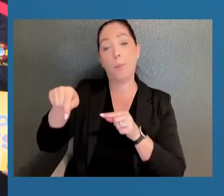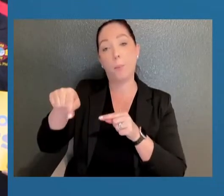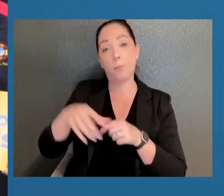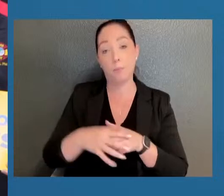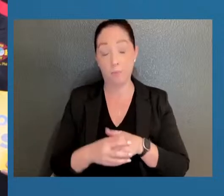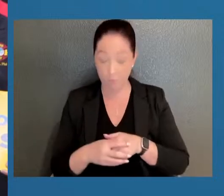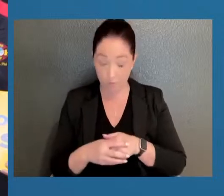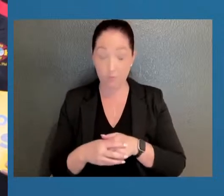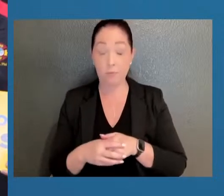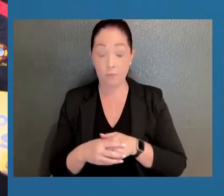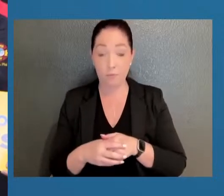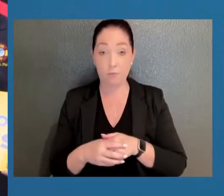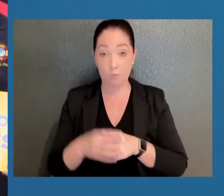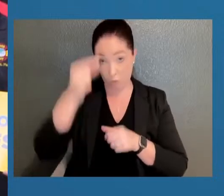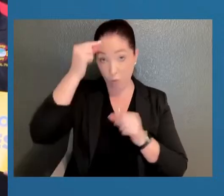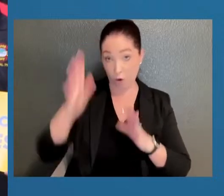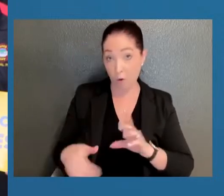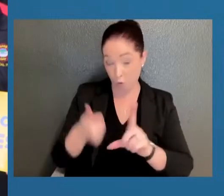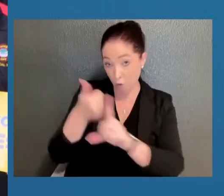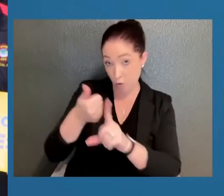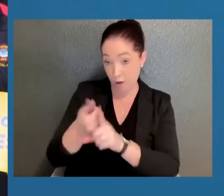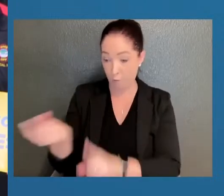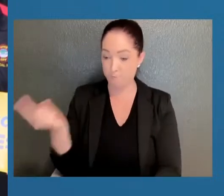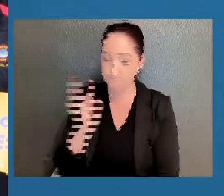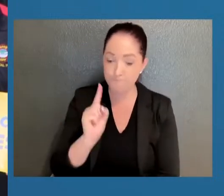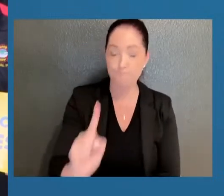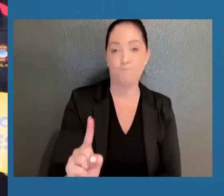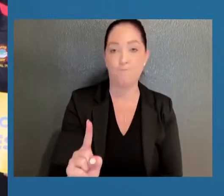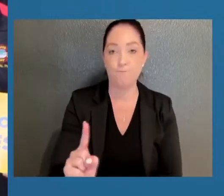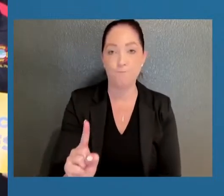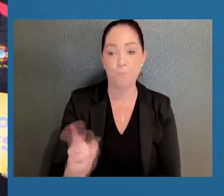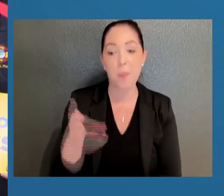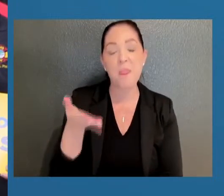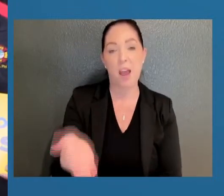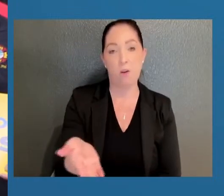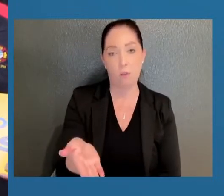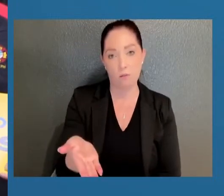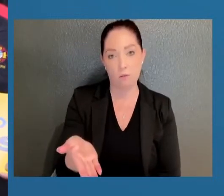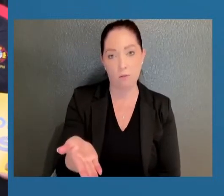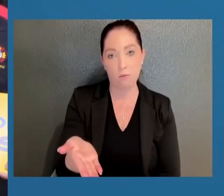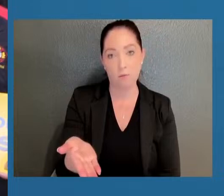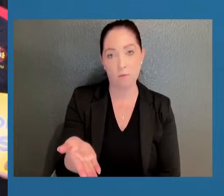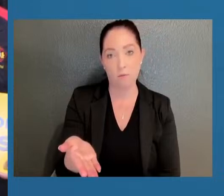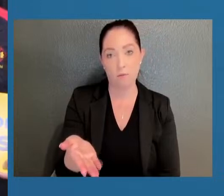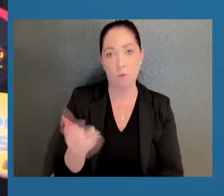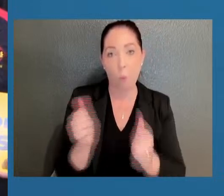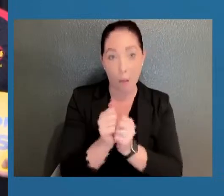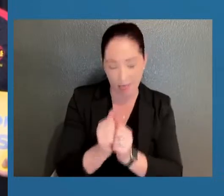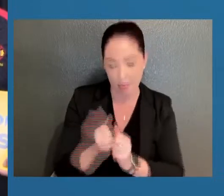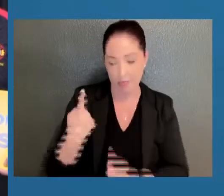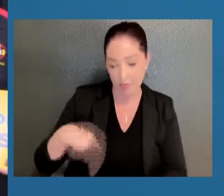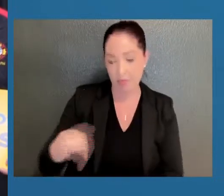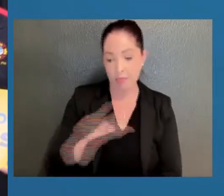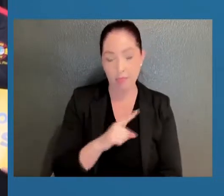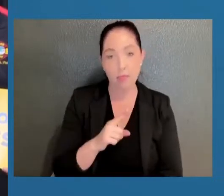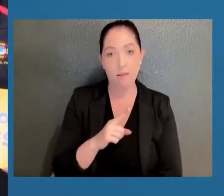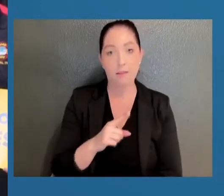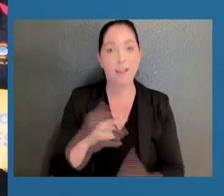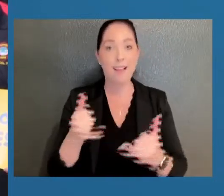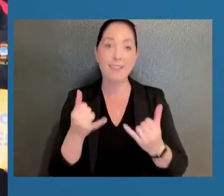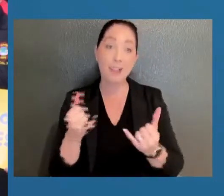The governor was there on the front line with us. Now here we are